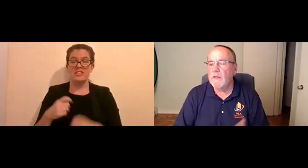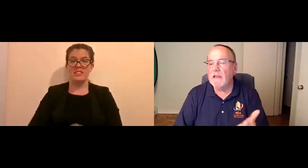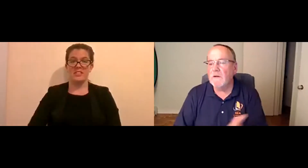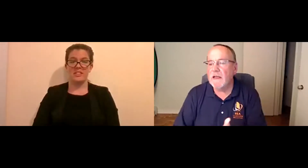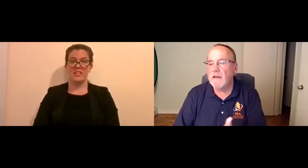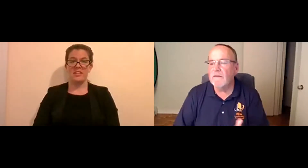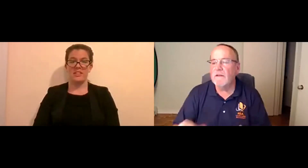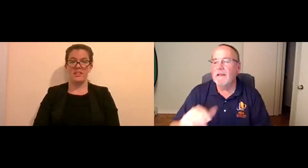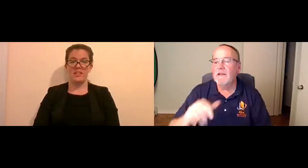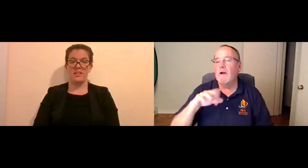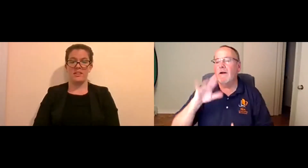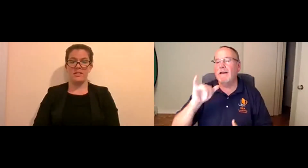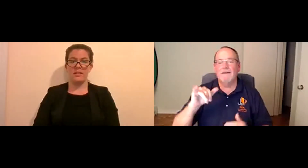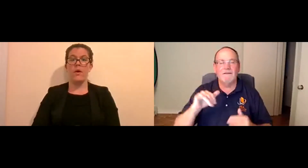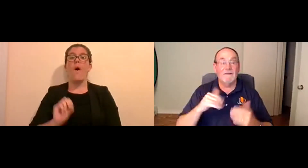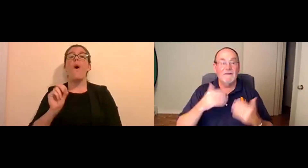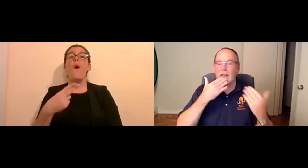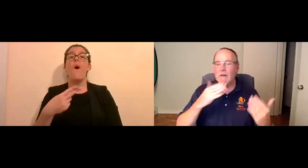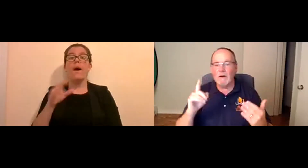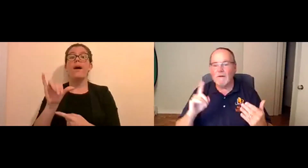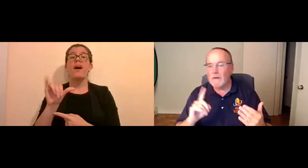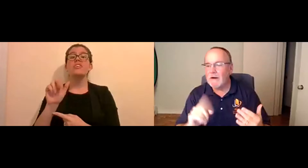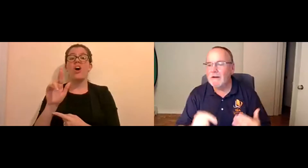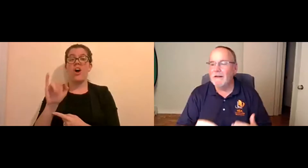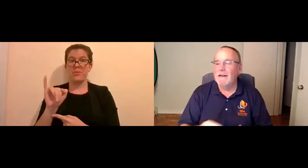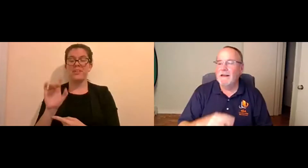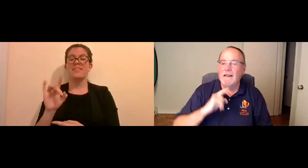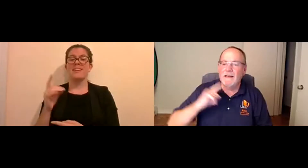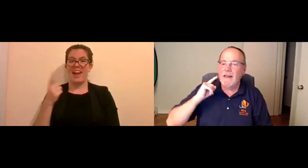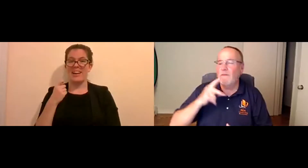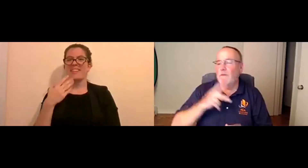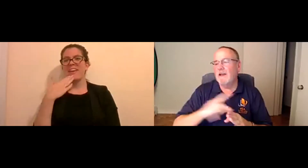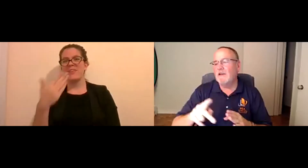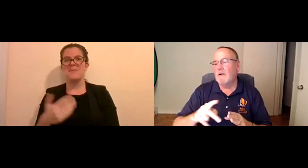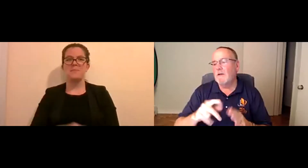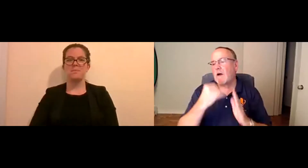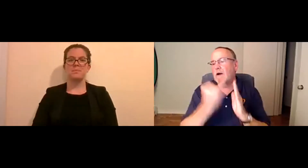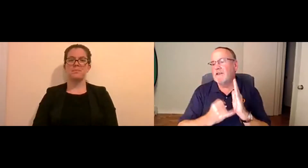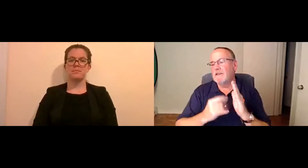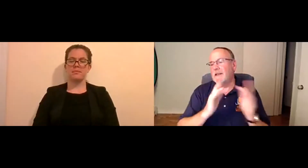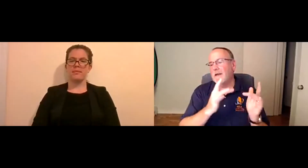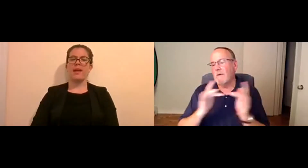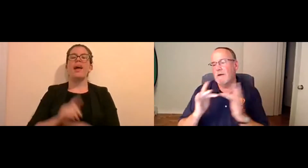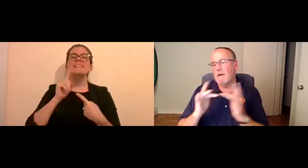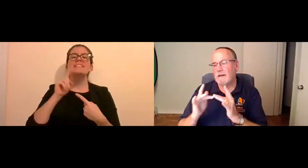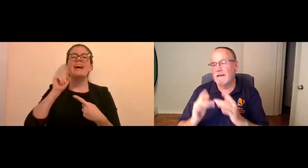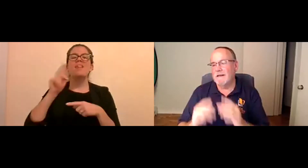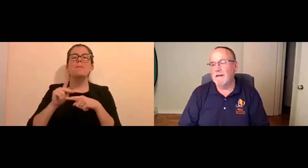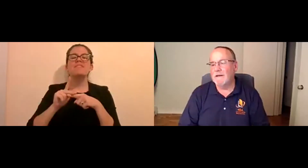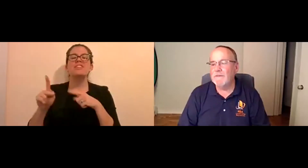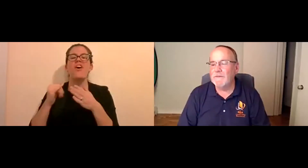Oh, thank you, Deaf. Thank you, Yari. Thank you, wherever you are. The Deaf Professional Artists Network